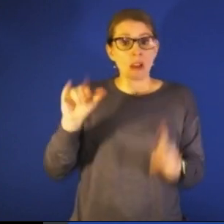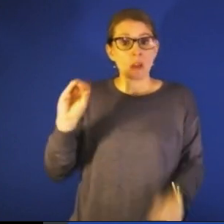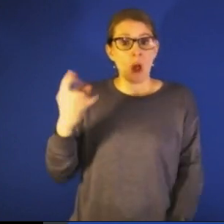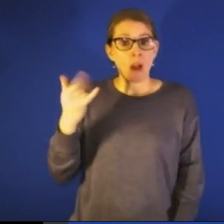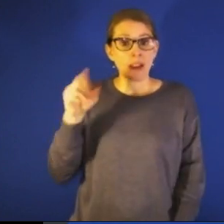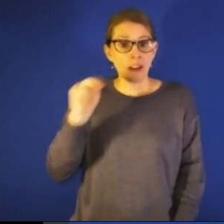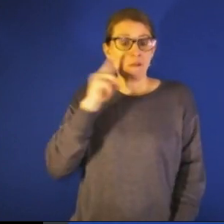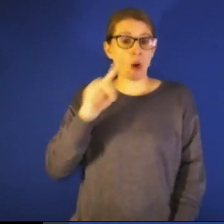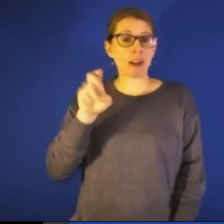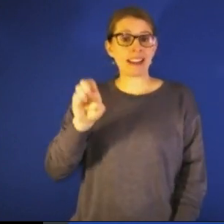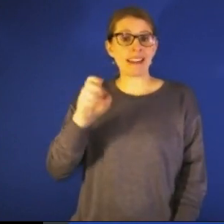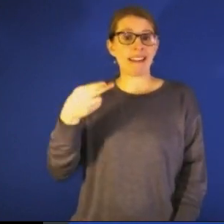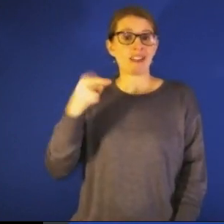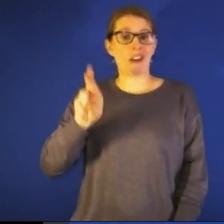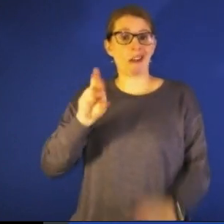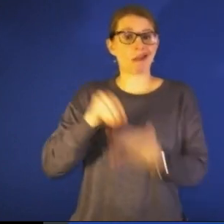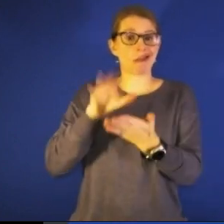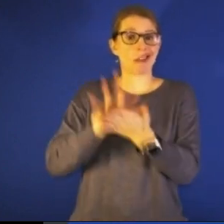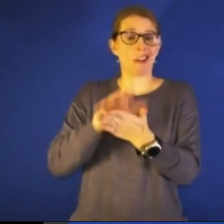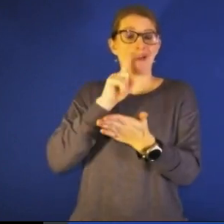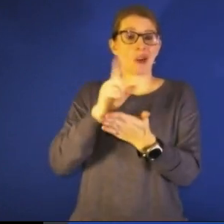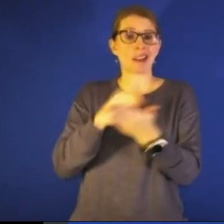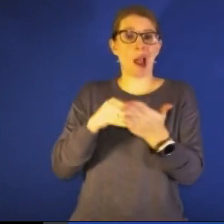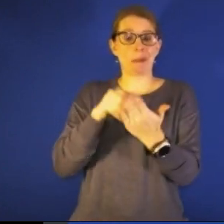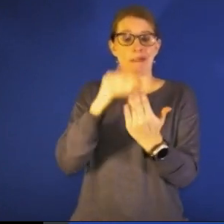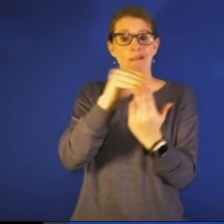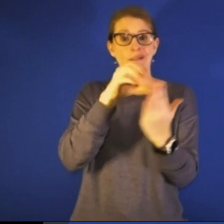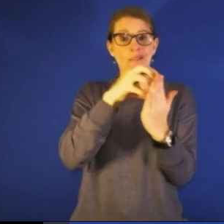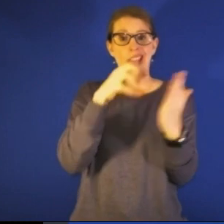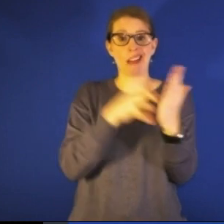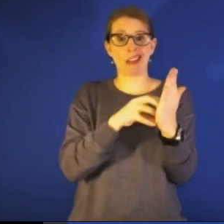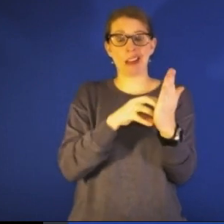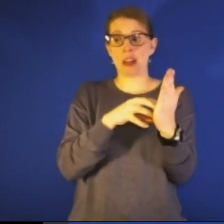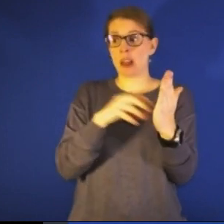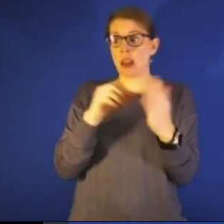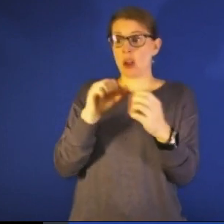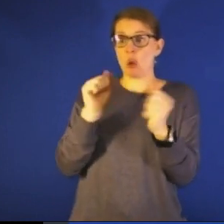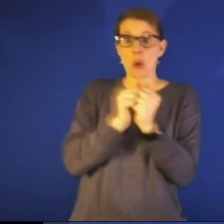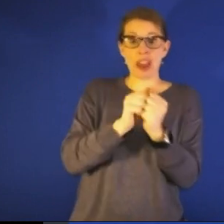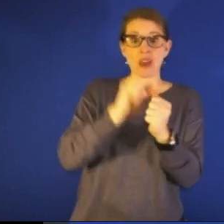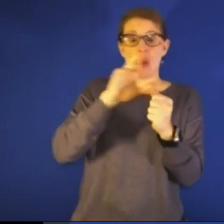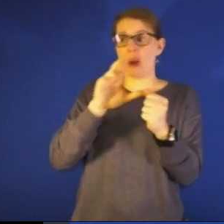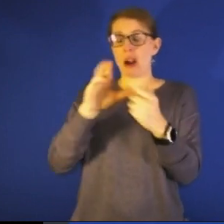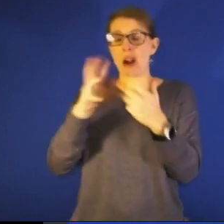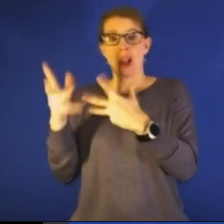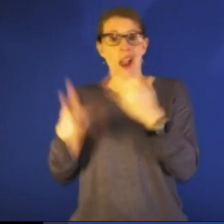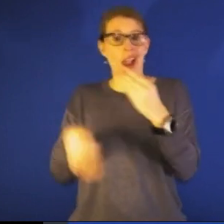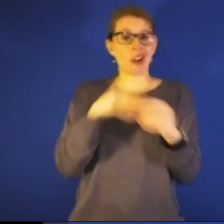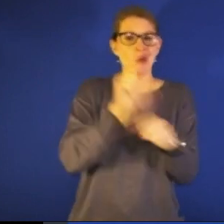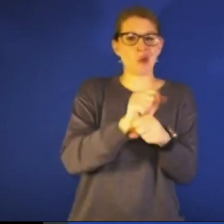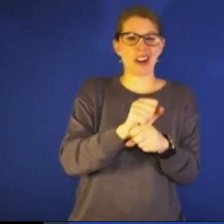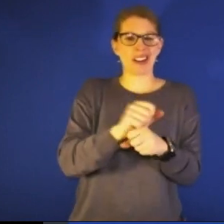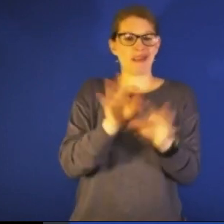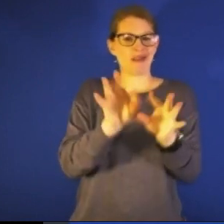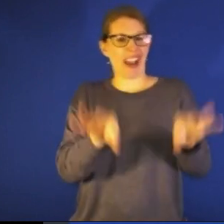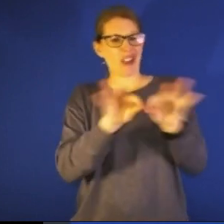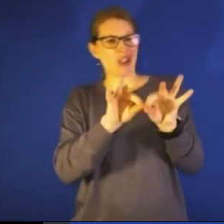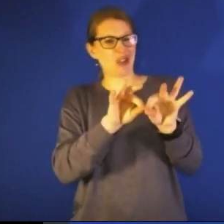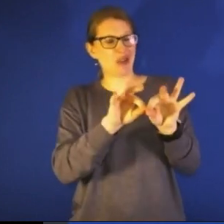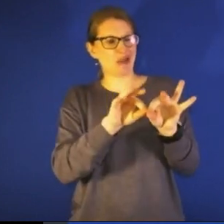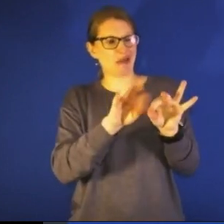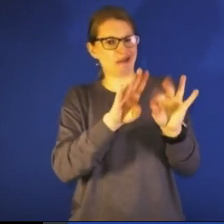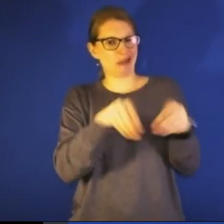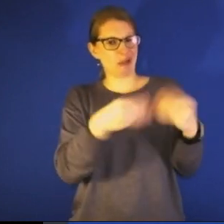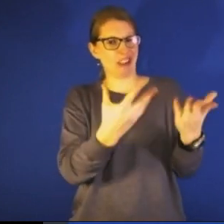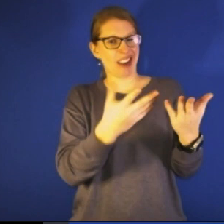and document on some field, whether this is with or this is because, is just added work that doesn't really bring a lot of value. In